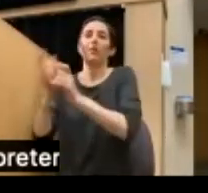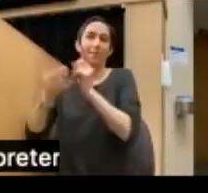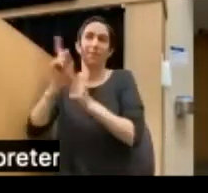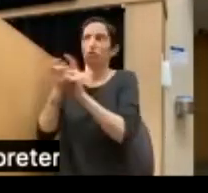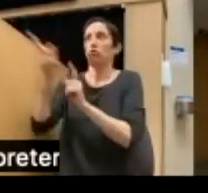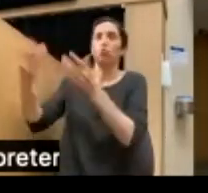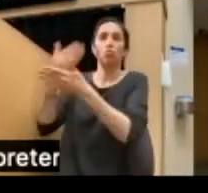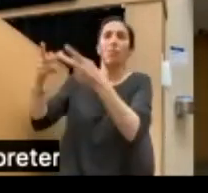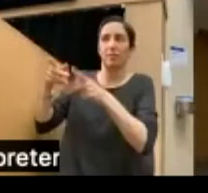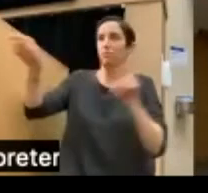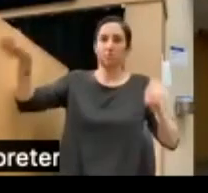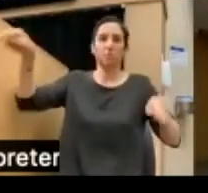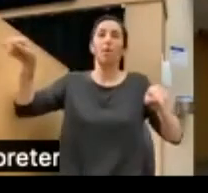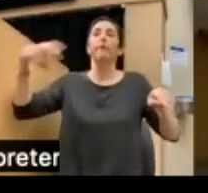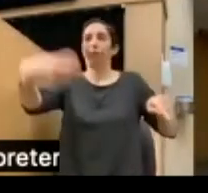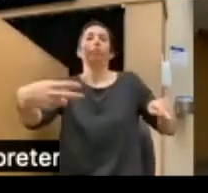turned out that